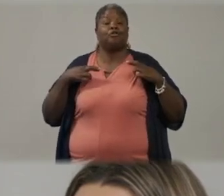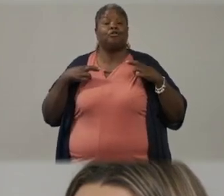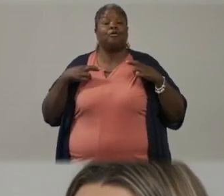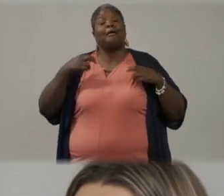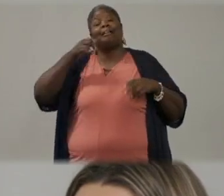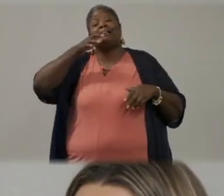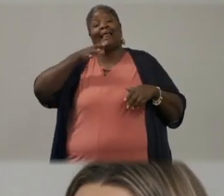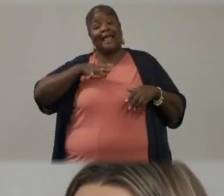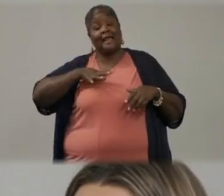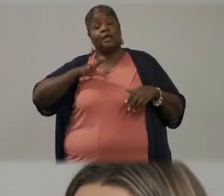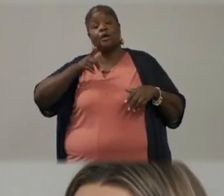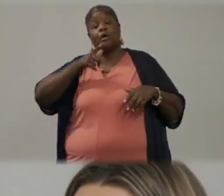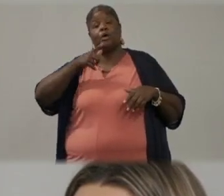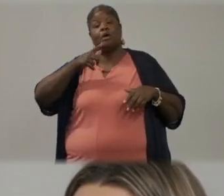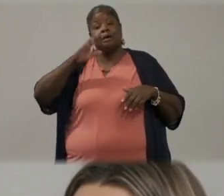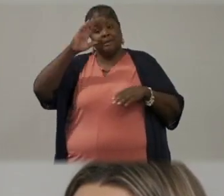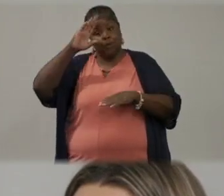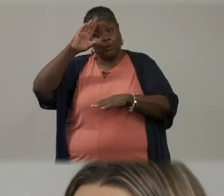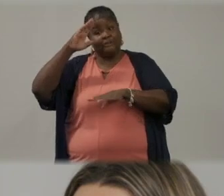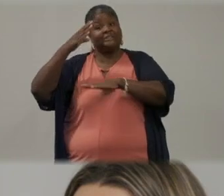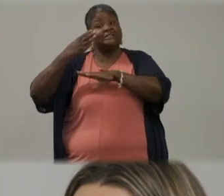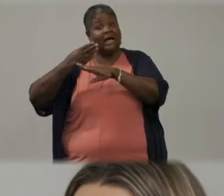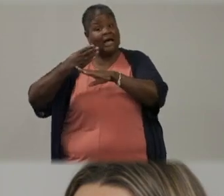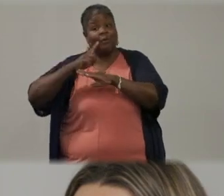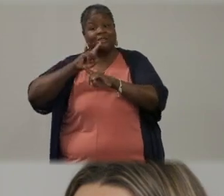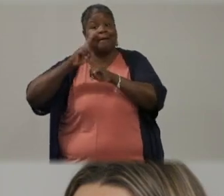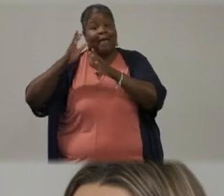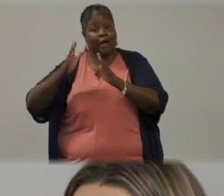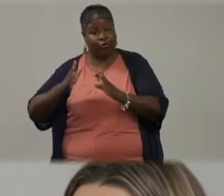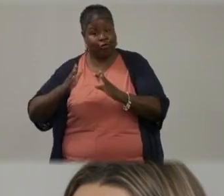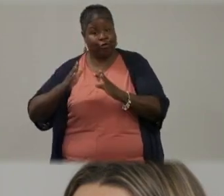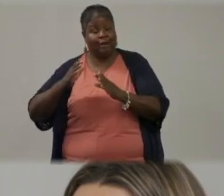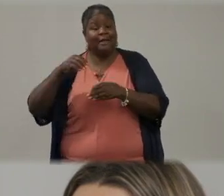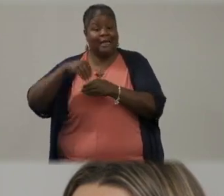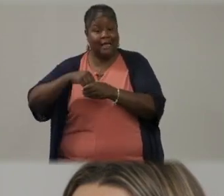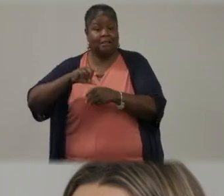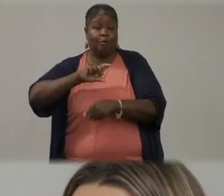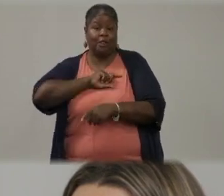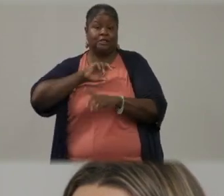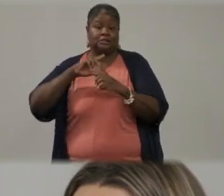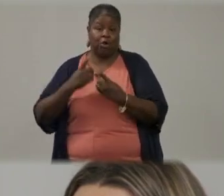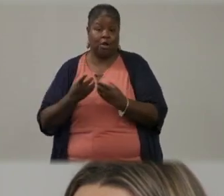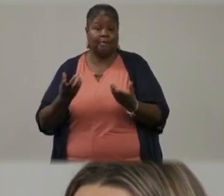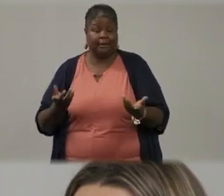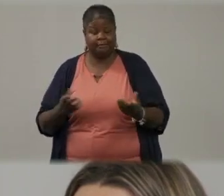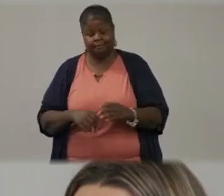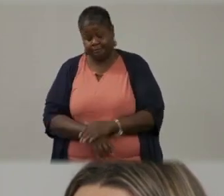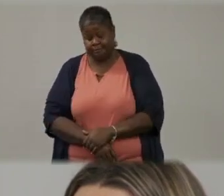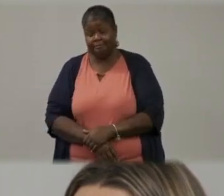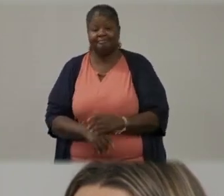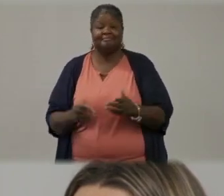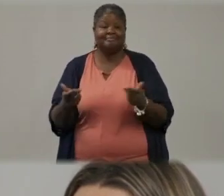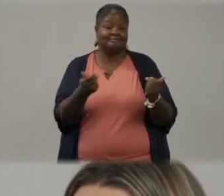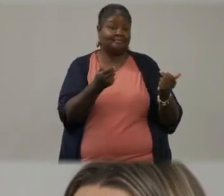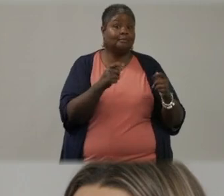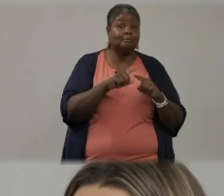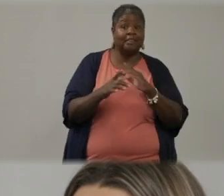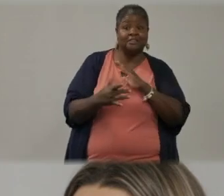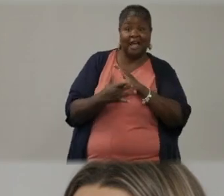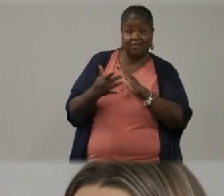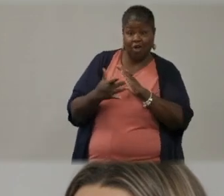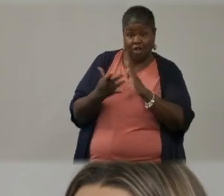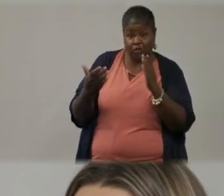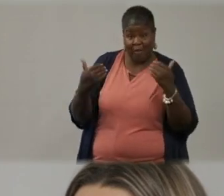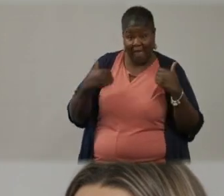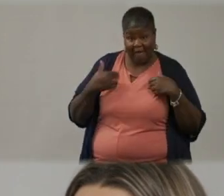lady whose son was a commander of the Mesa Police Department. But because of the technology we